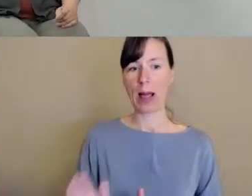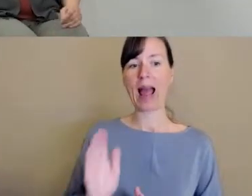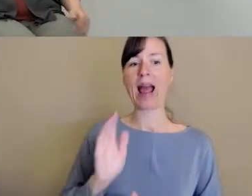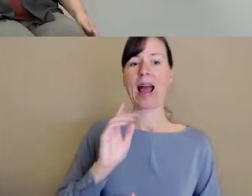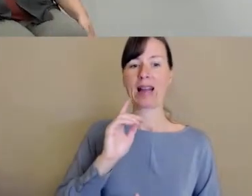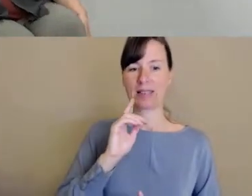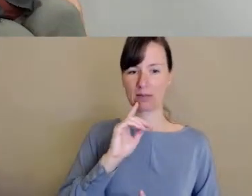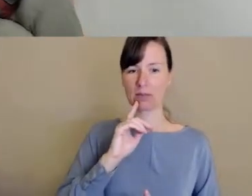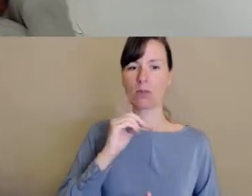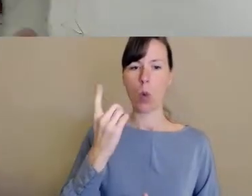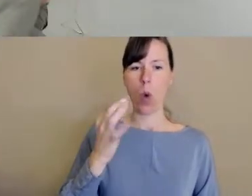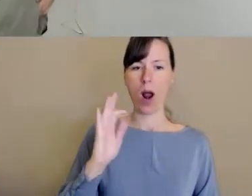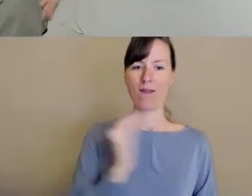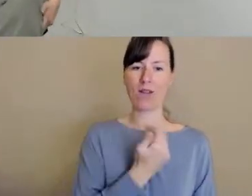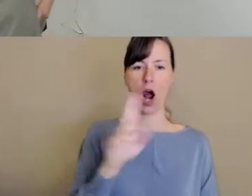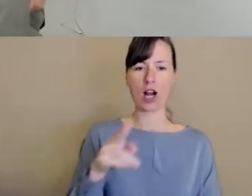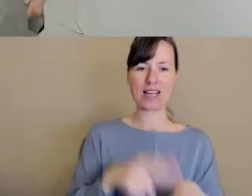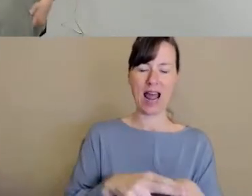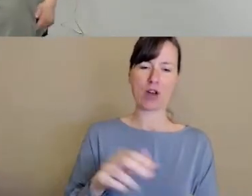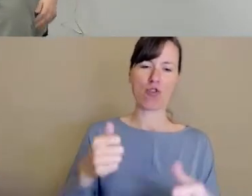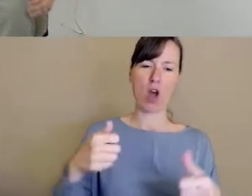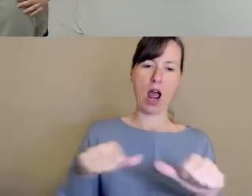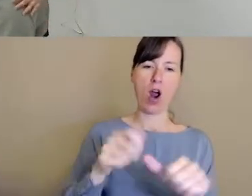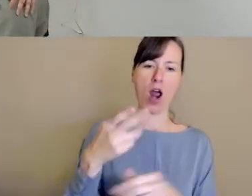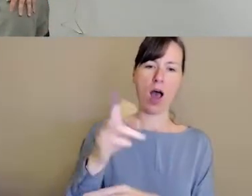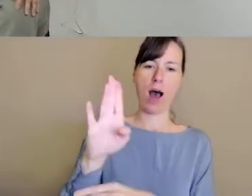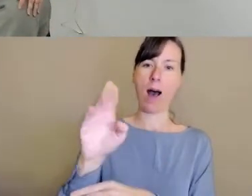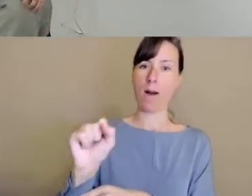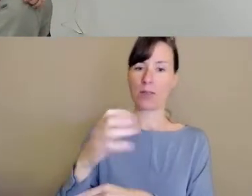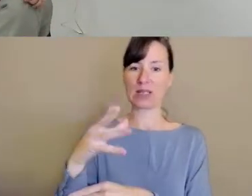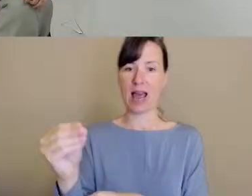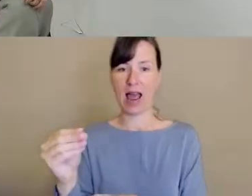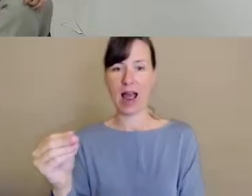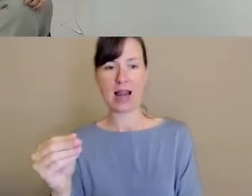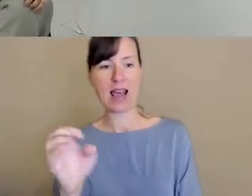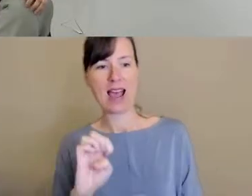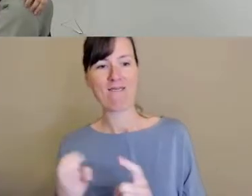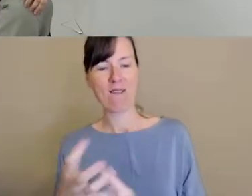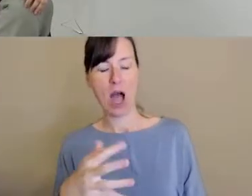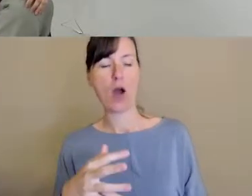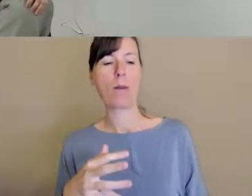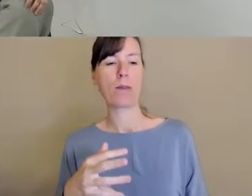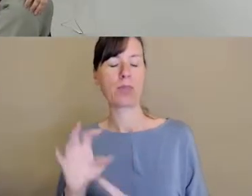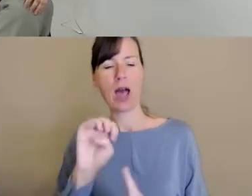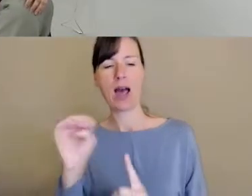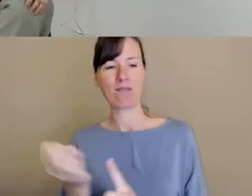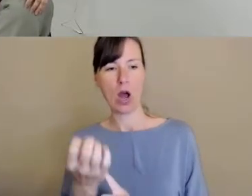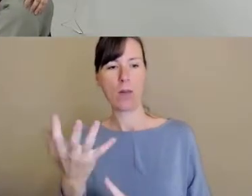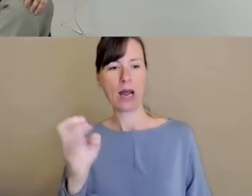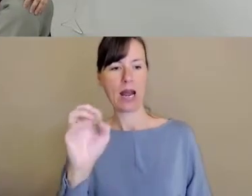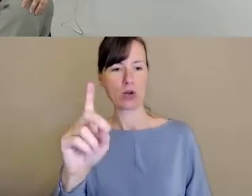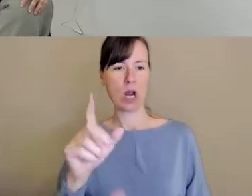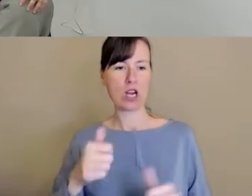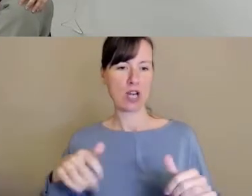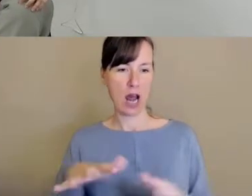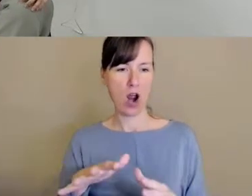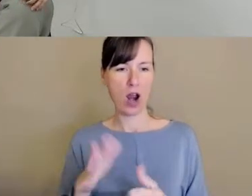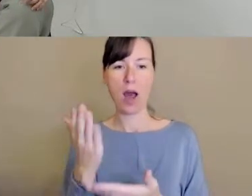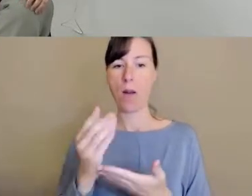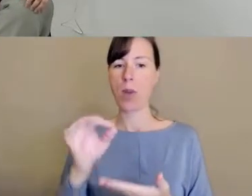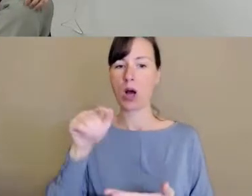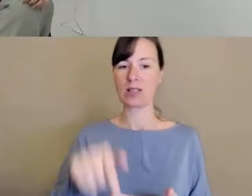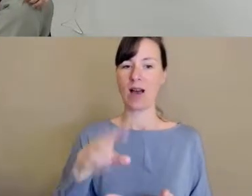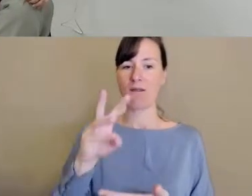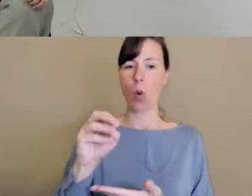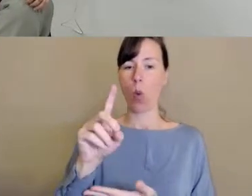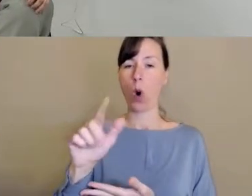by the town, part by the county, part by the State Highway Administration. 6 lots are privately owned. Protection of